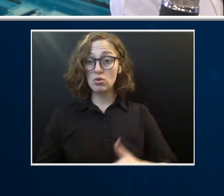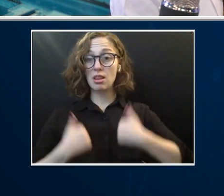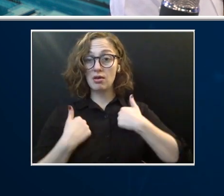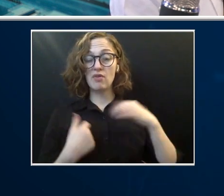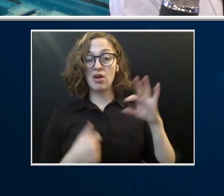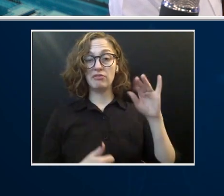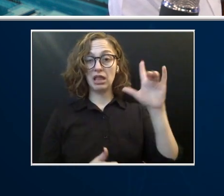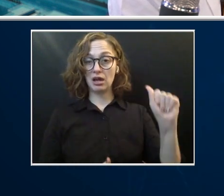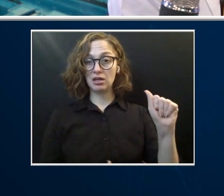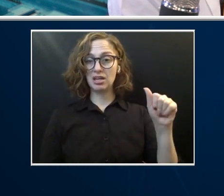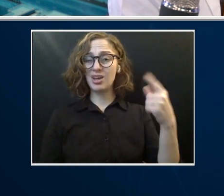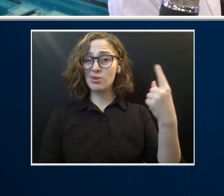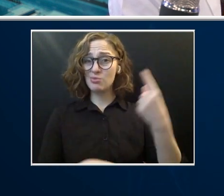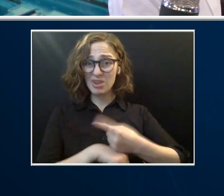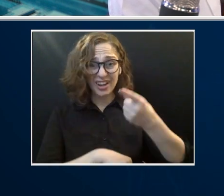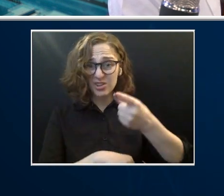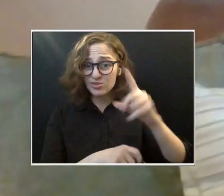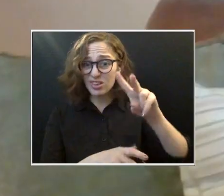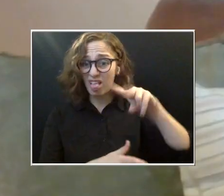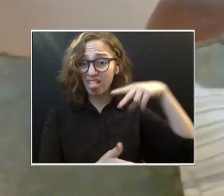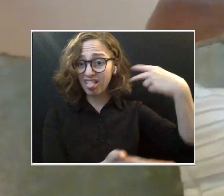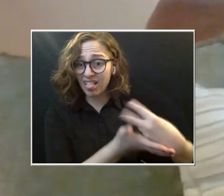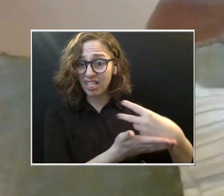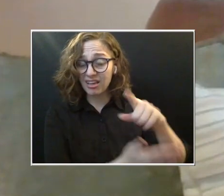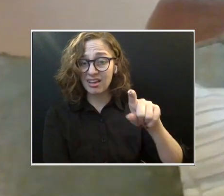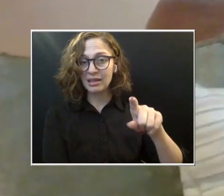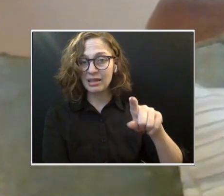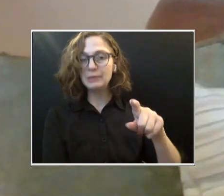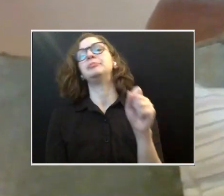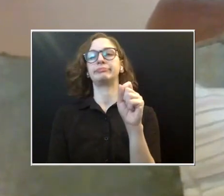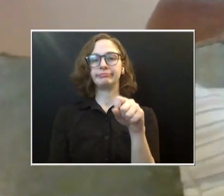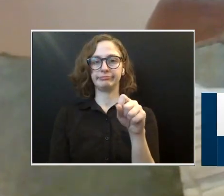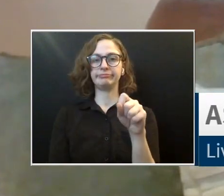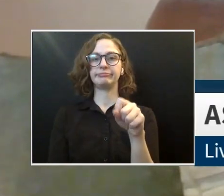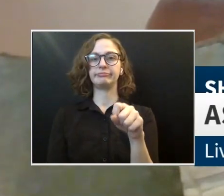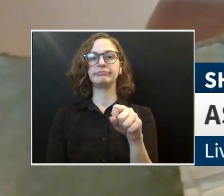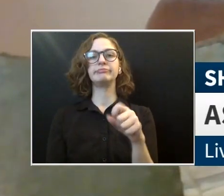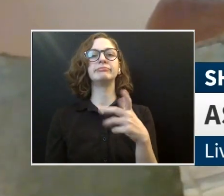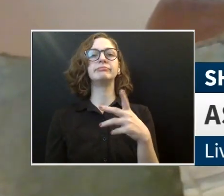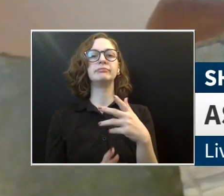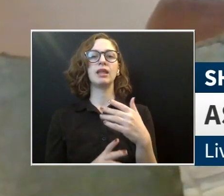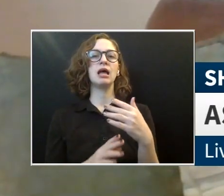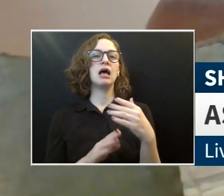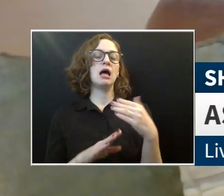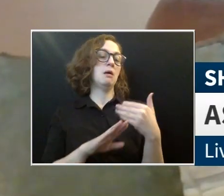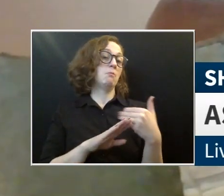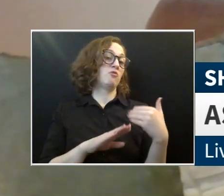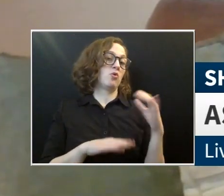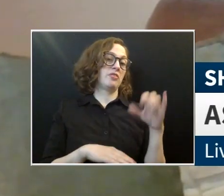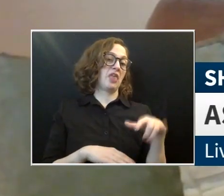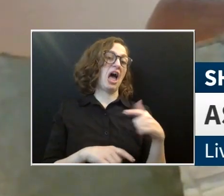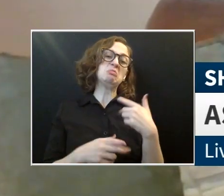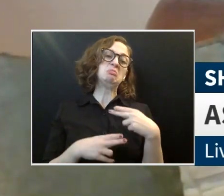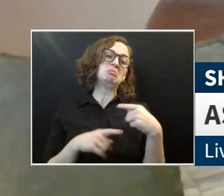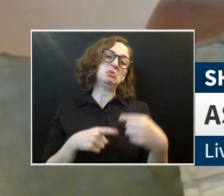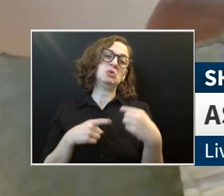collapsed. That's correct. And I had some breathing trouble leading up to that, and I was actually referred to a pulmonologist